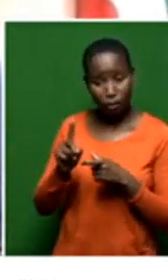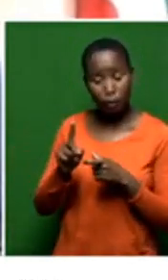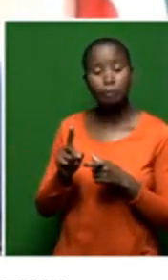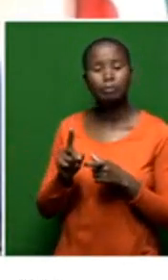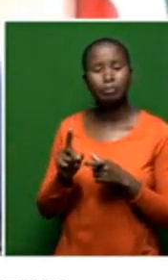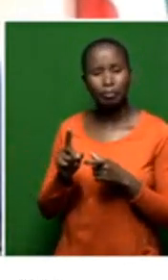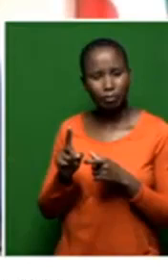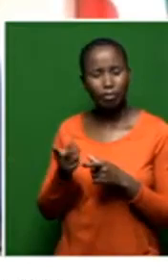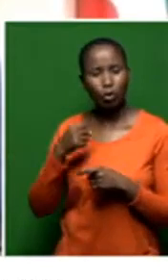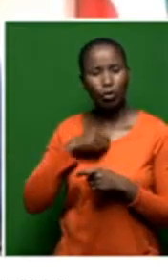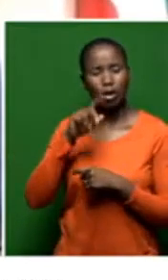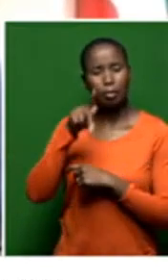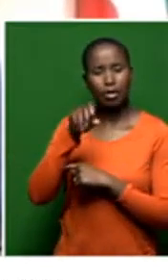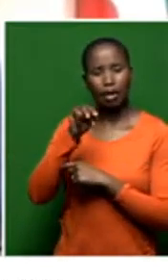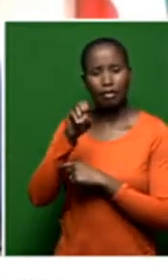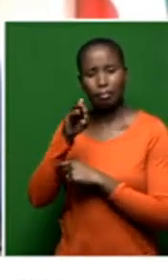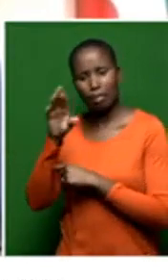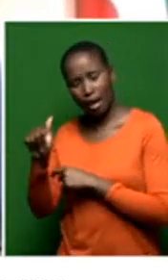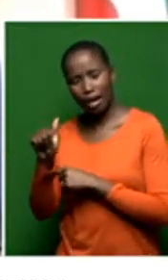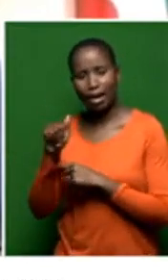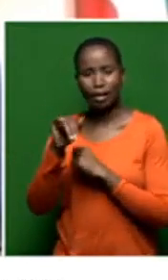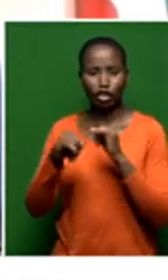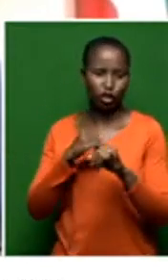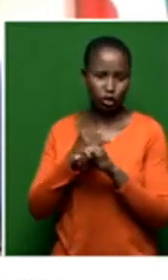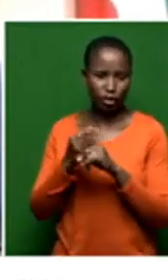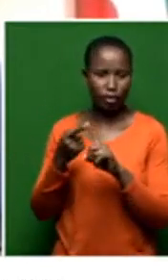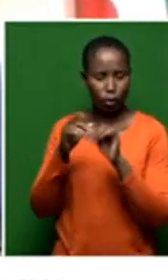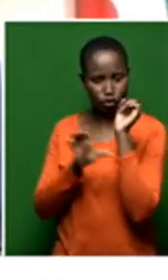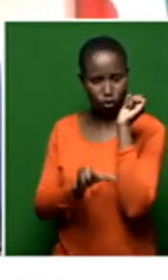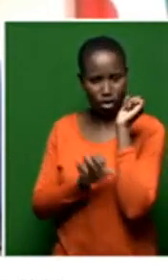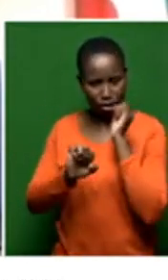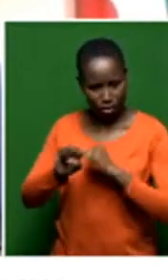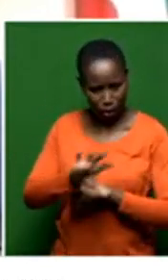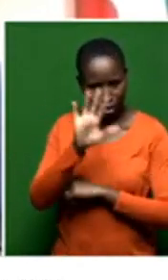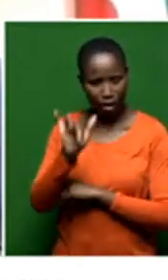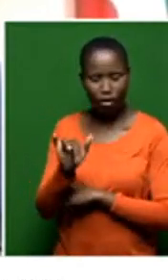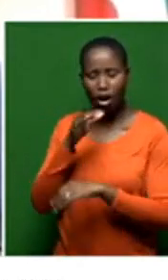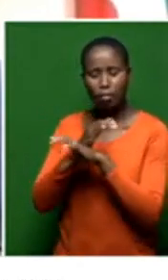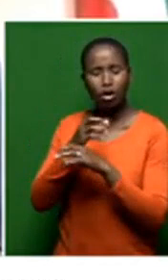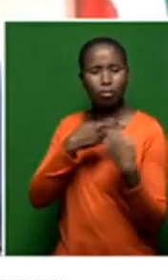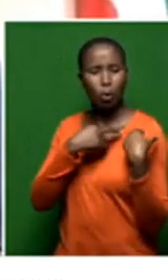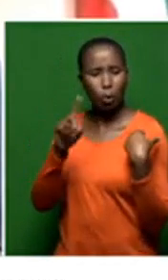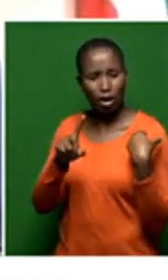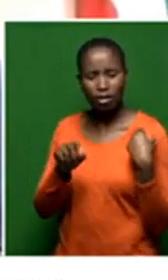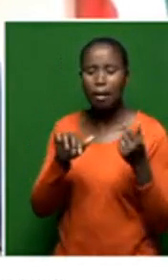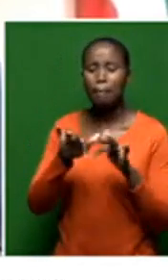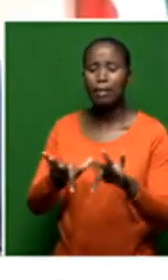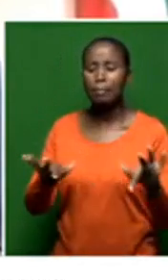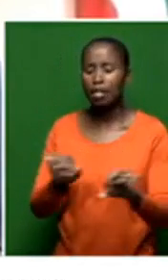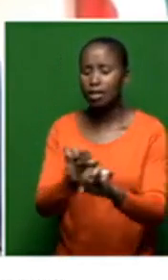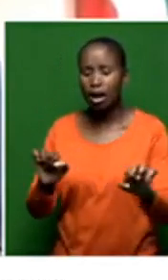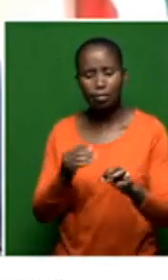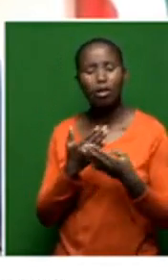PFMA institution, as a Chapter 9 institution in the Constitution of the Republic, is to defend public interest at